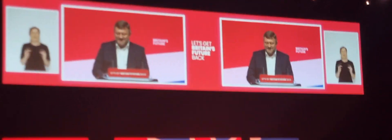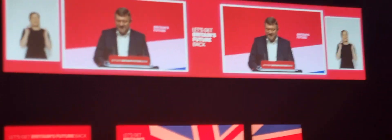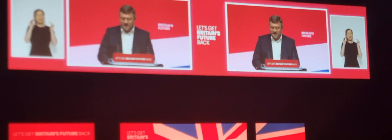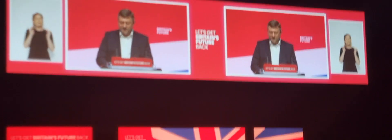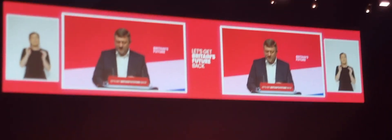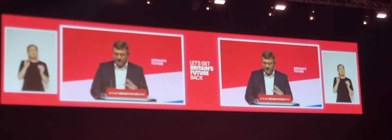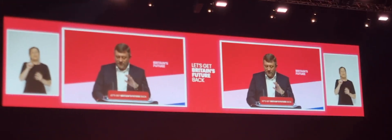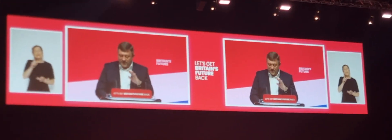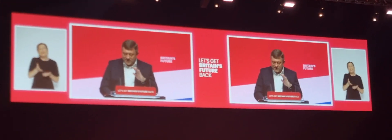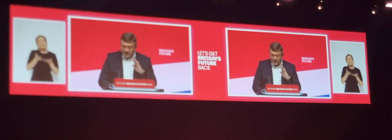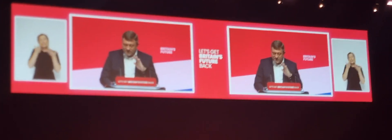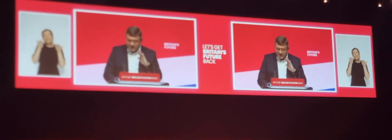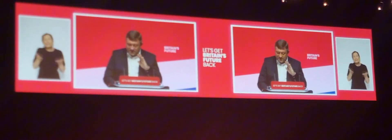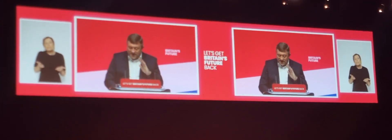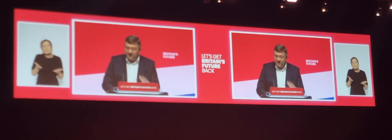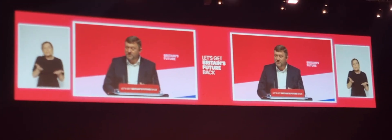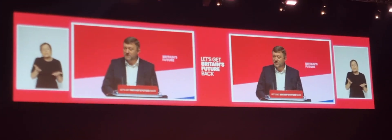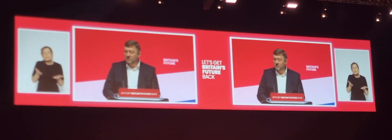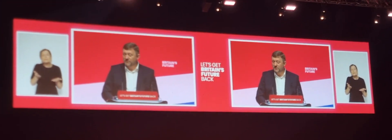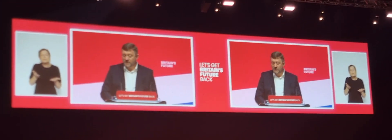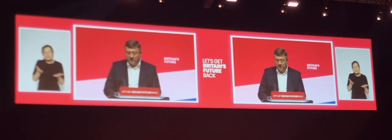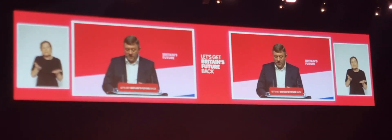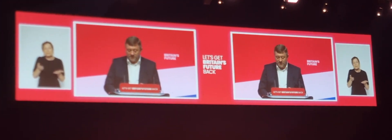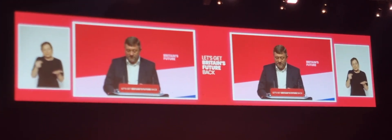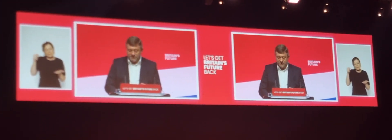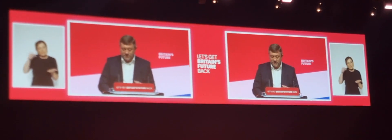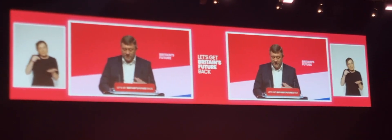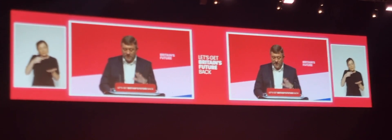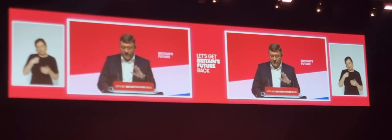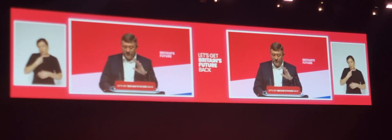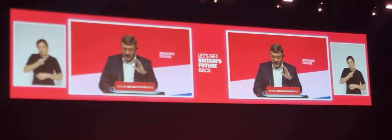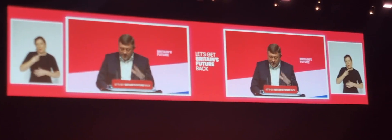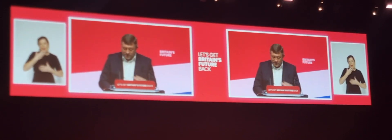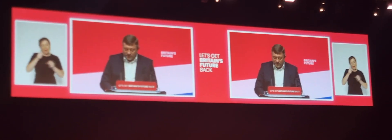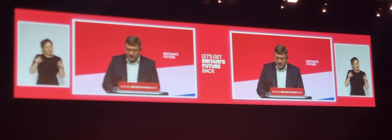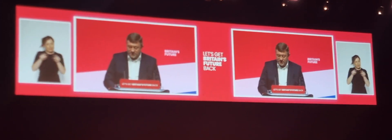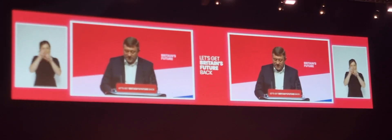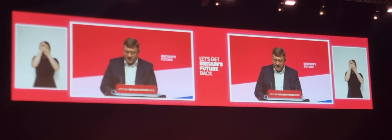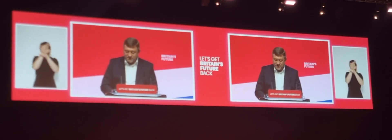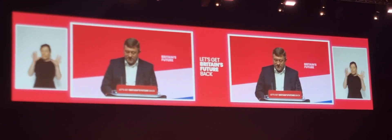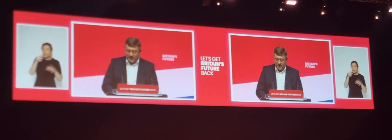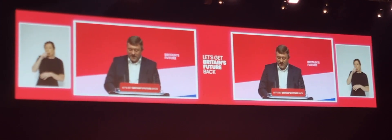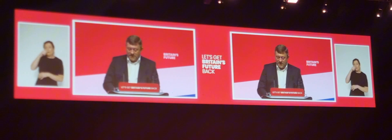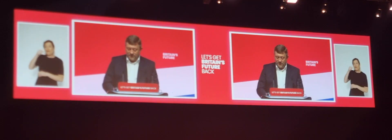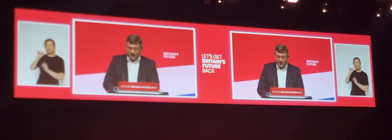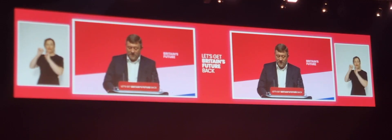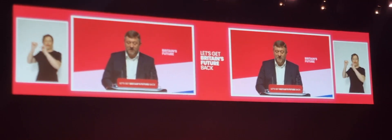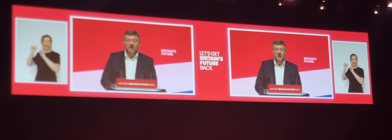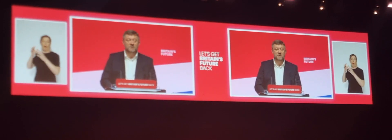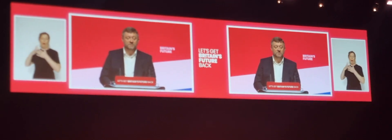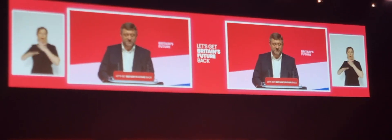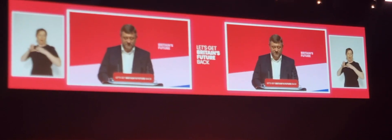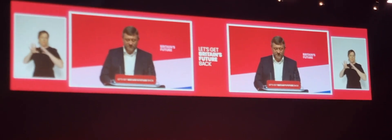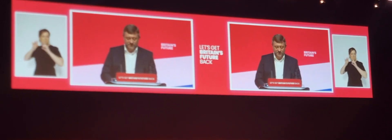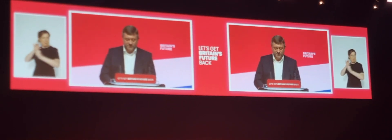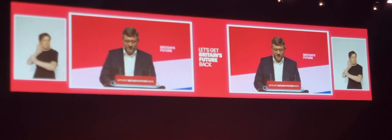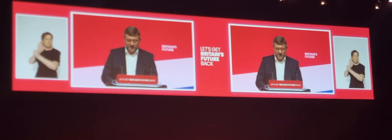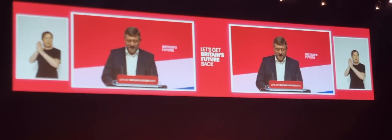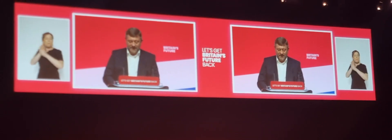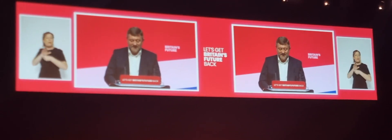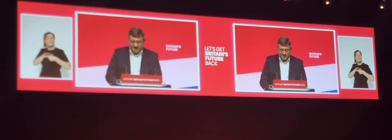an excellent foundation for the development of our common vision for the end of Russian aggression and for our common peaceful